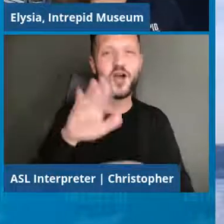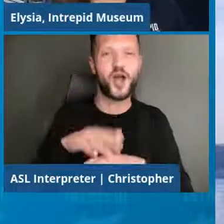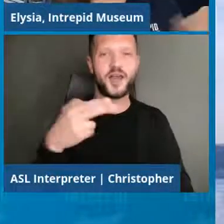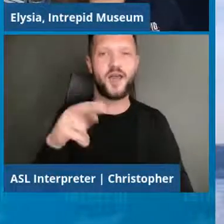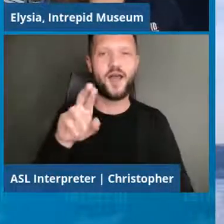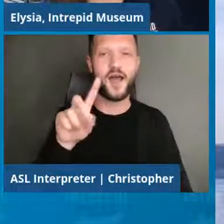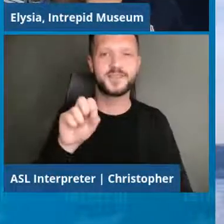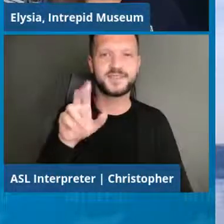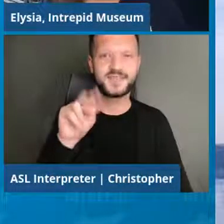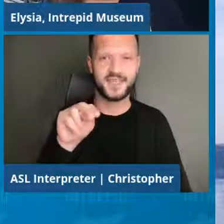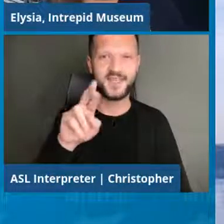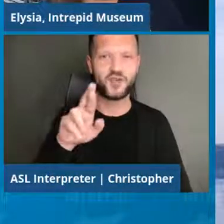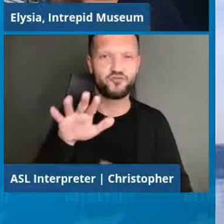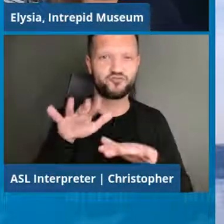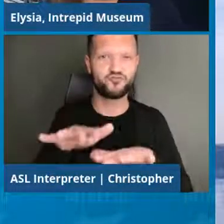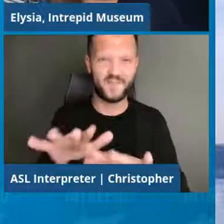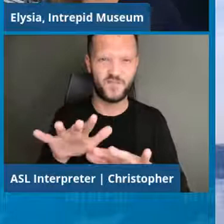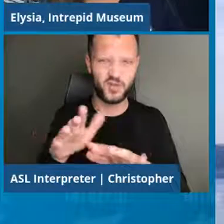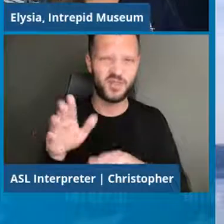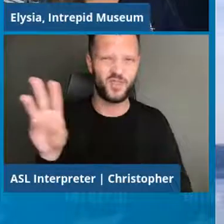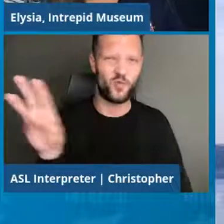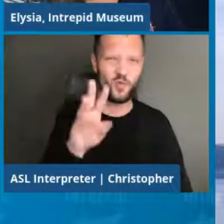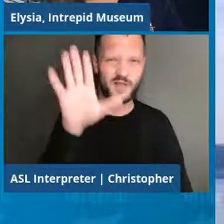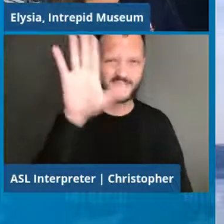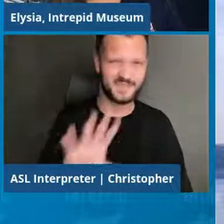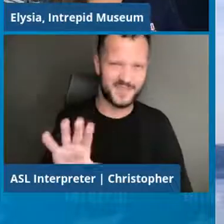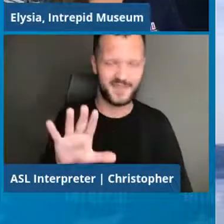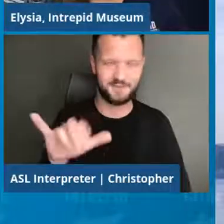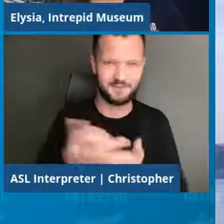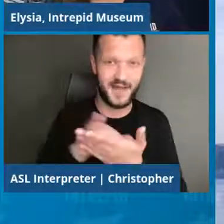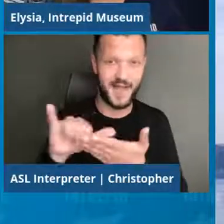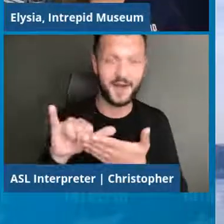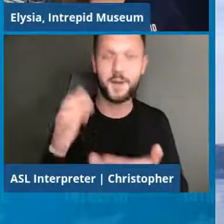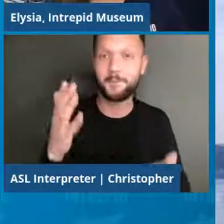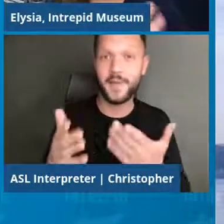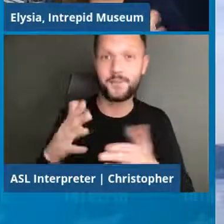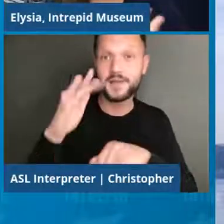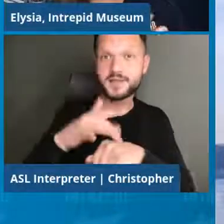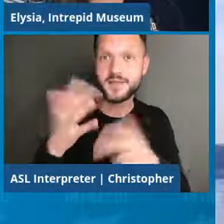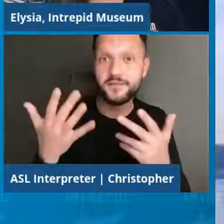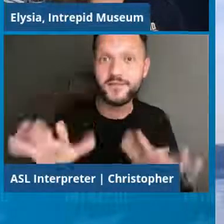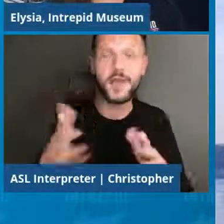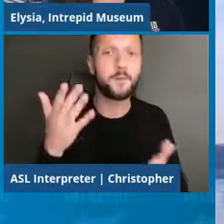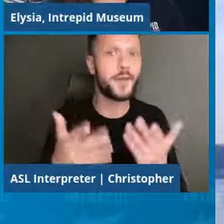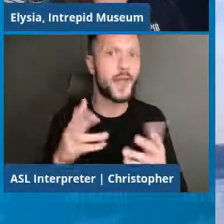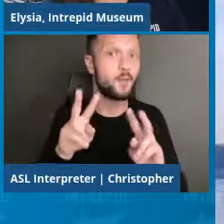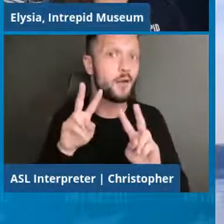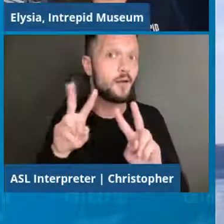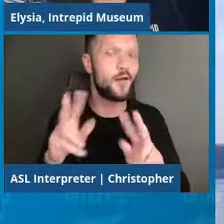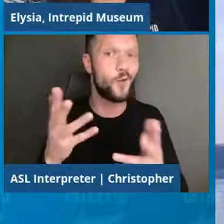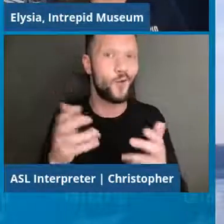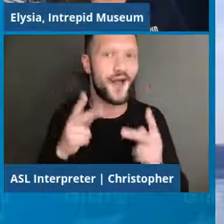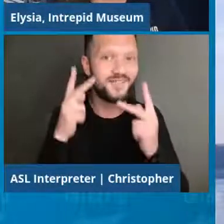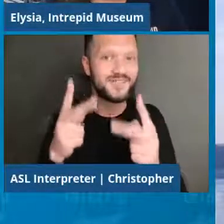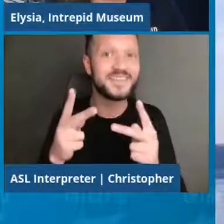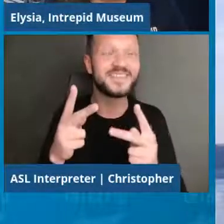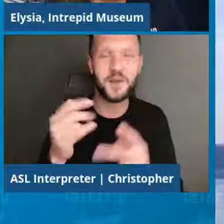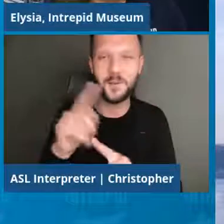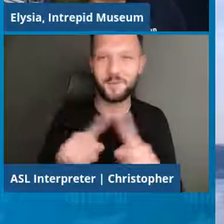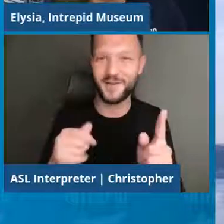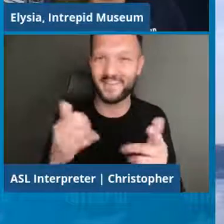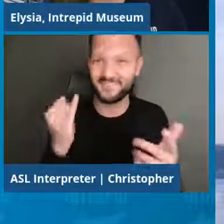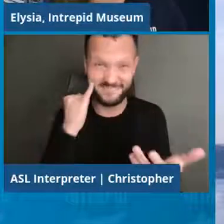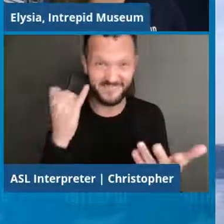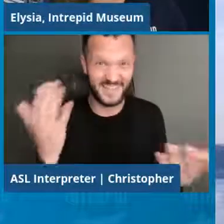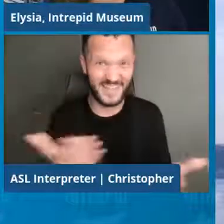visited before, maybe you're looking forward to visiting us soon in the future, but either way, if you are in the neighborhood, it's kind of hard to